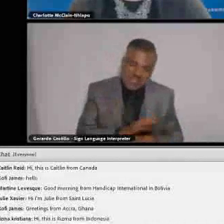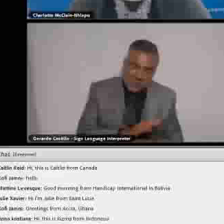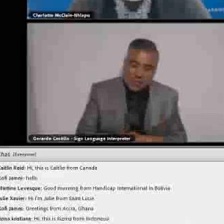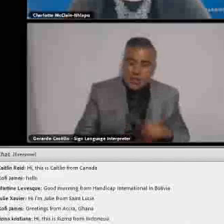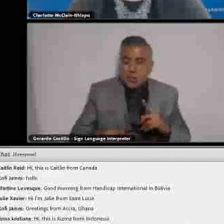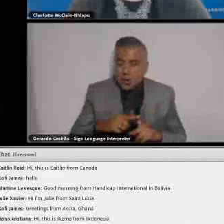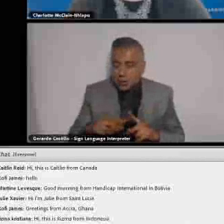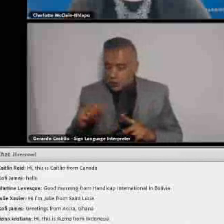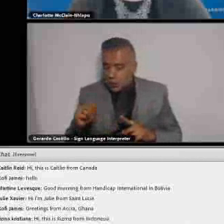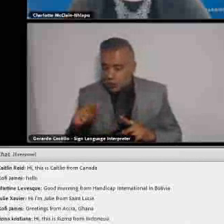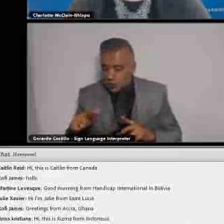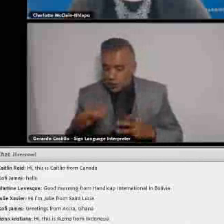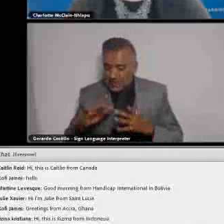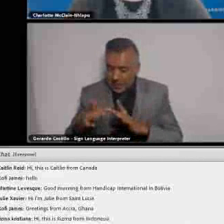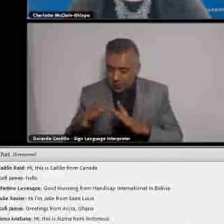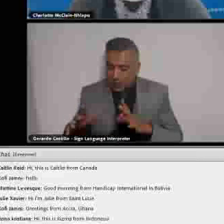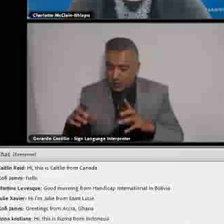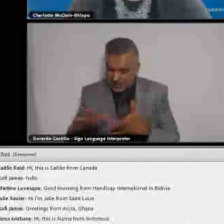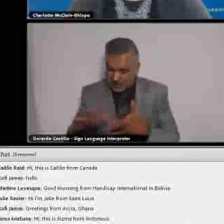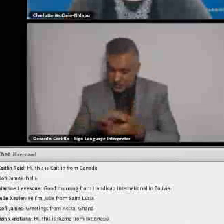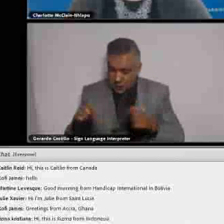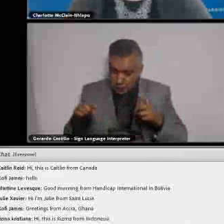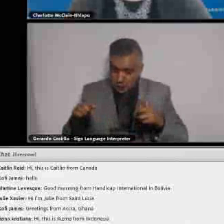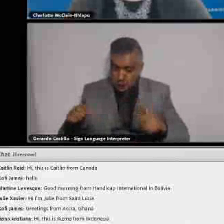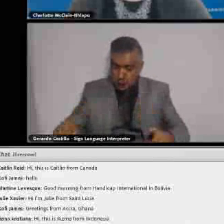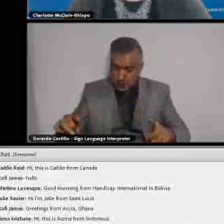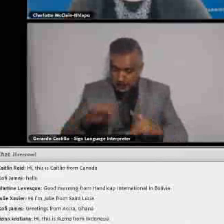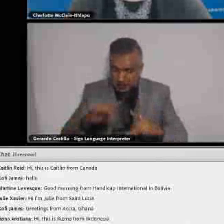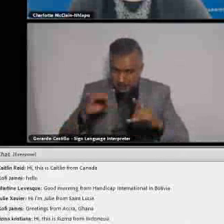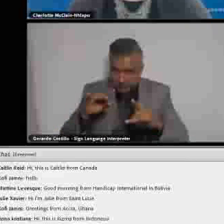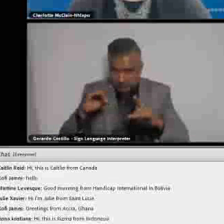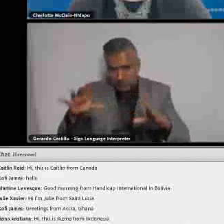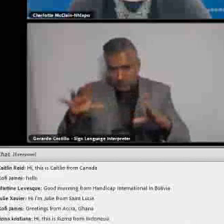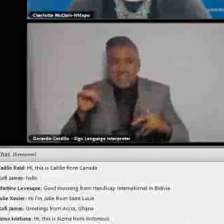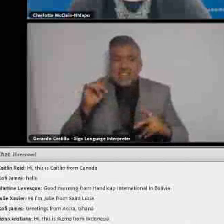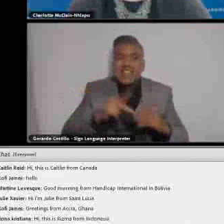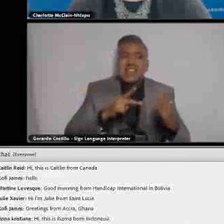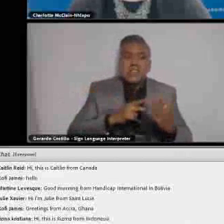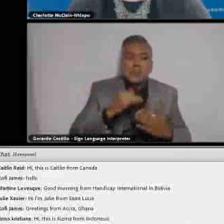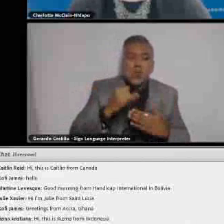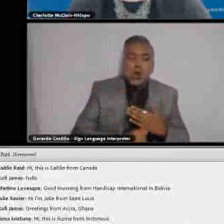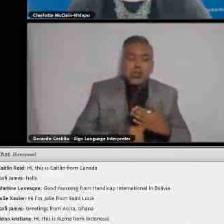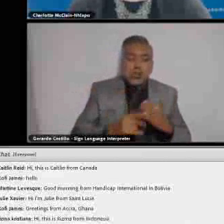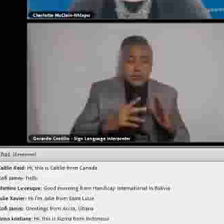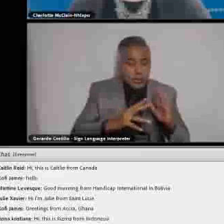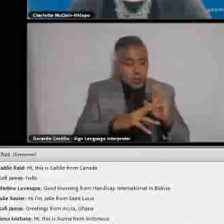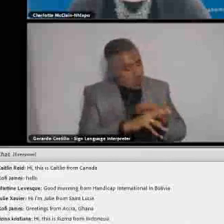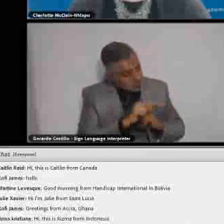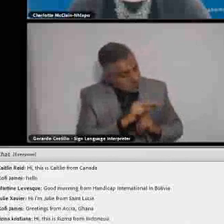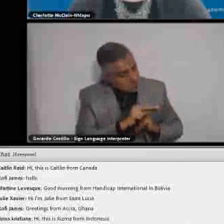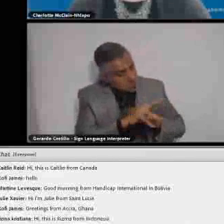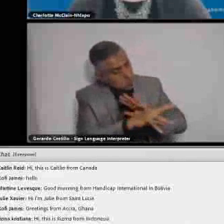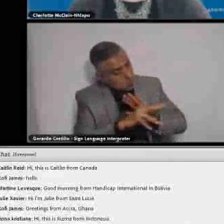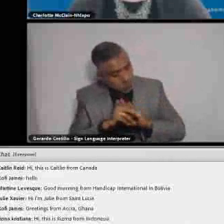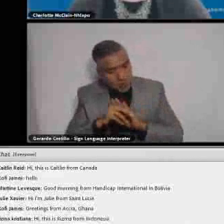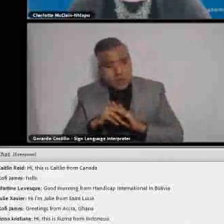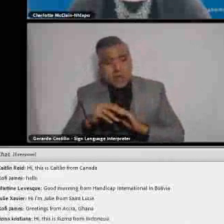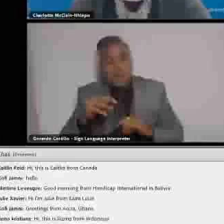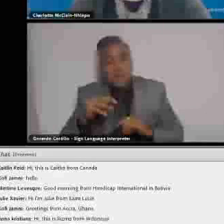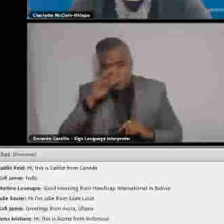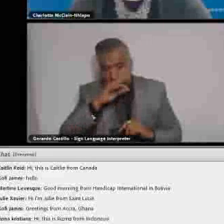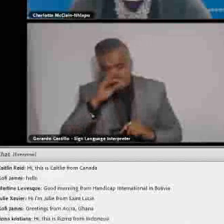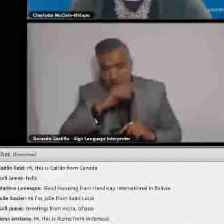devastated during the emergency. And this project is being replicated in Philippines and Nepal now. And in Nepal, it's